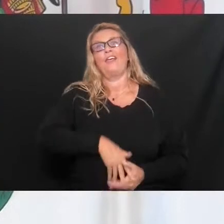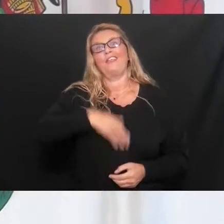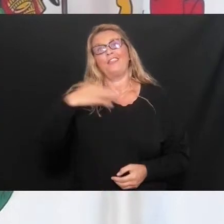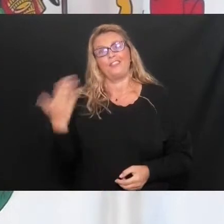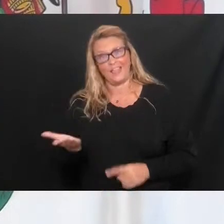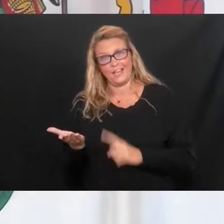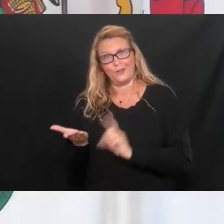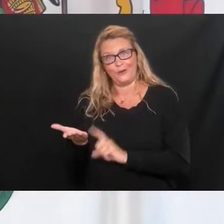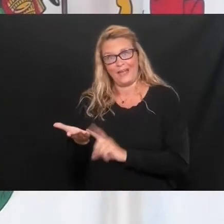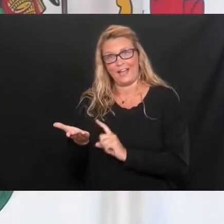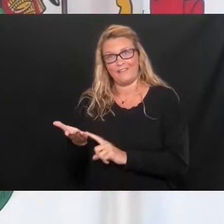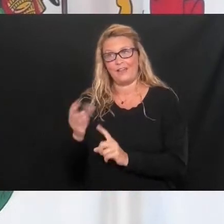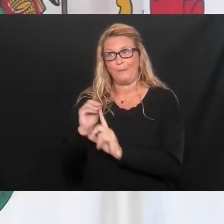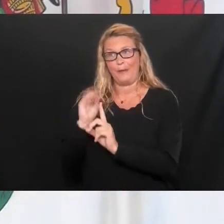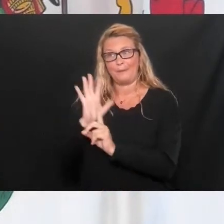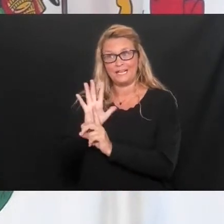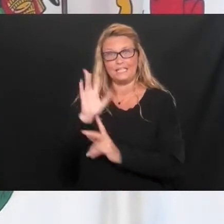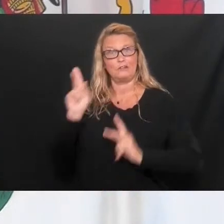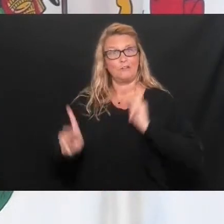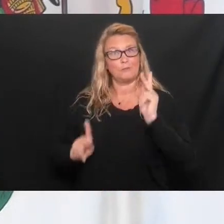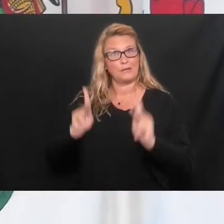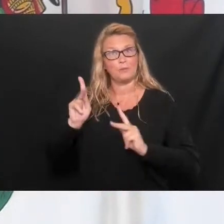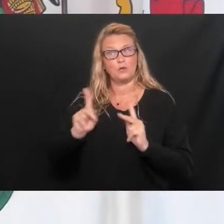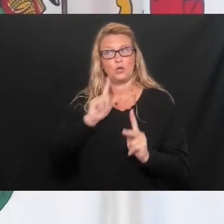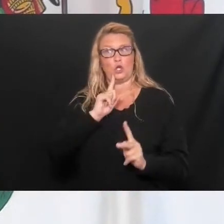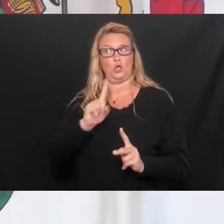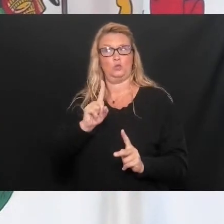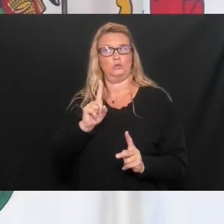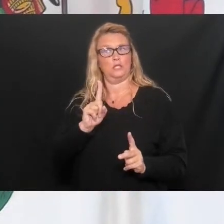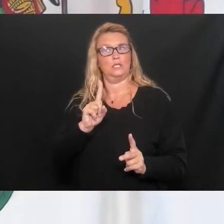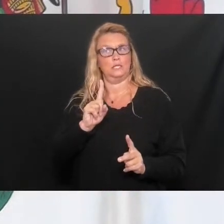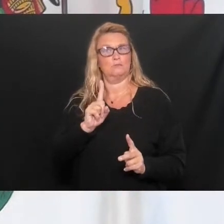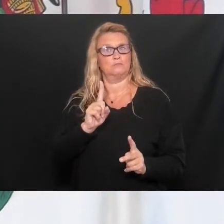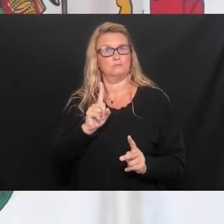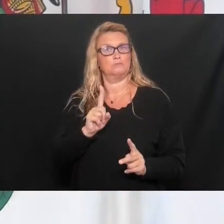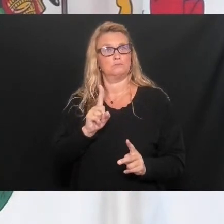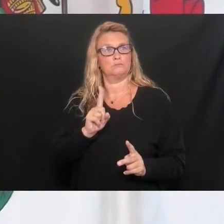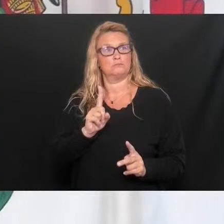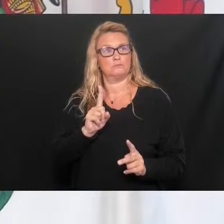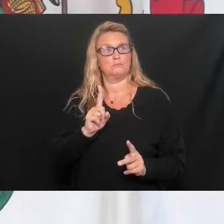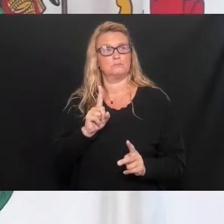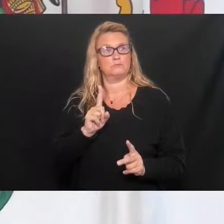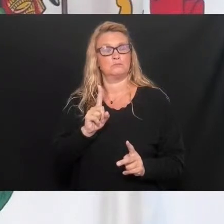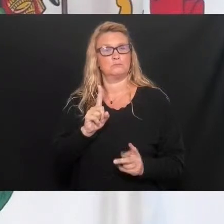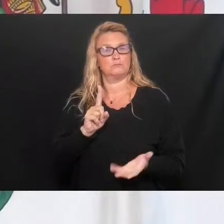a population of people that truly